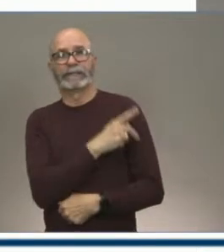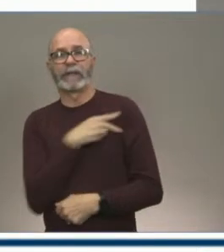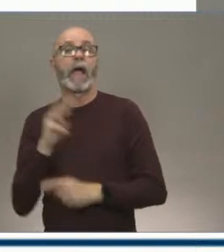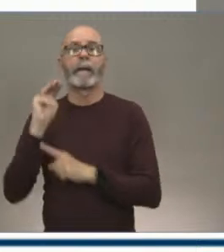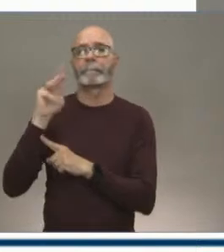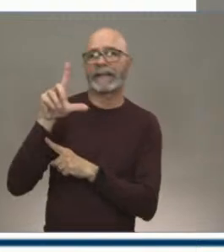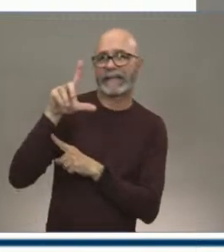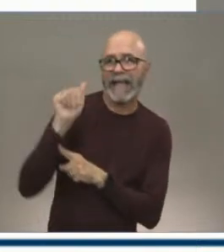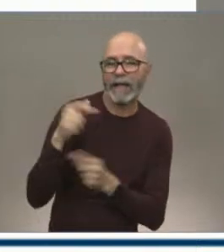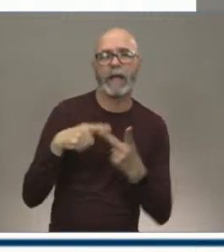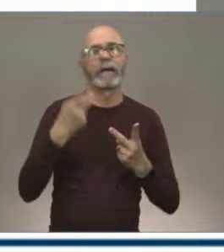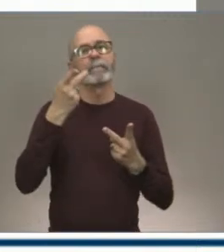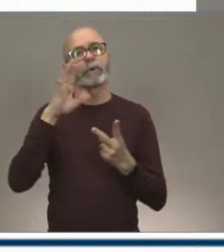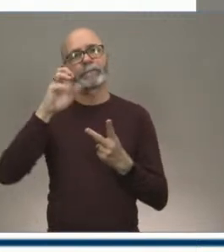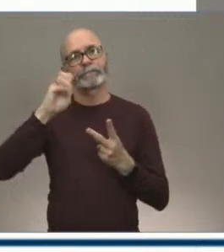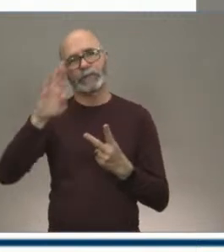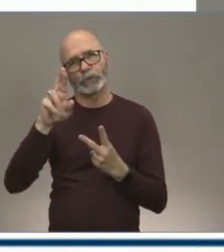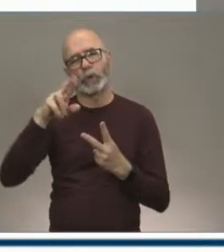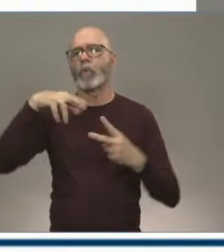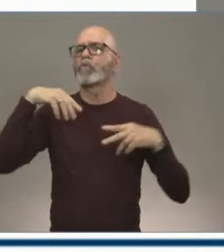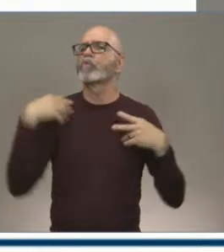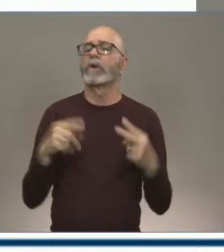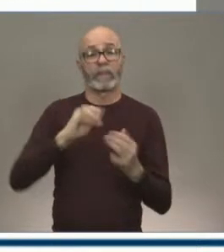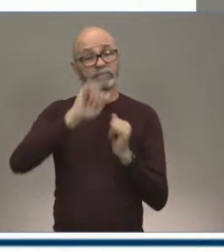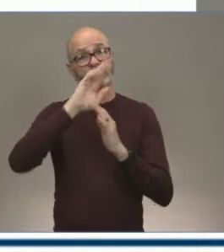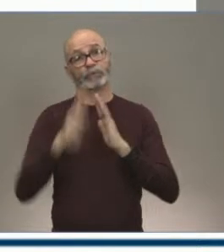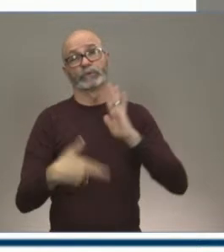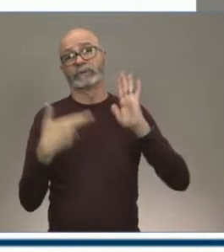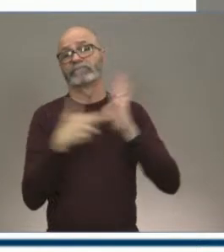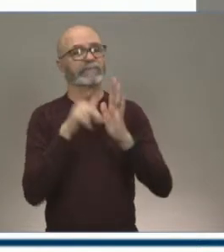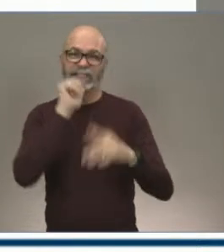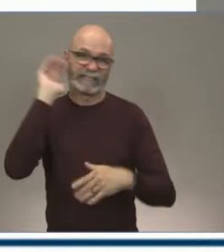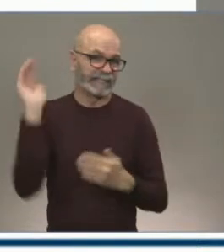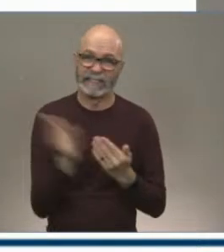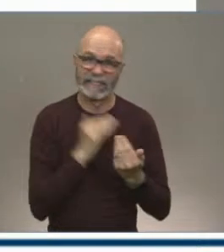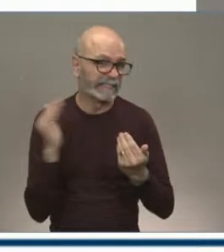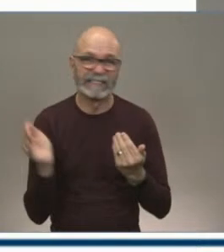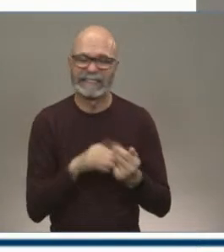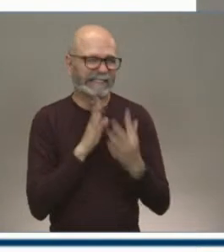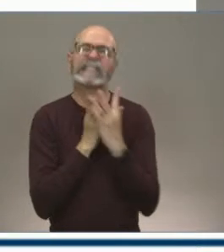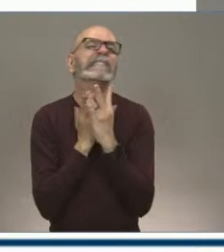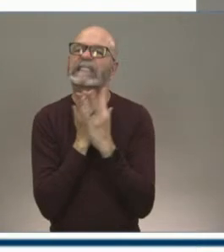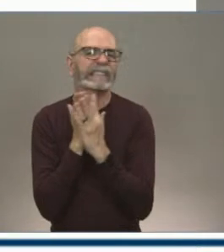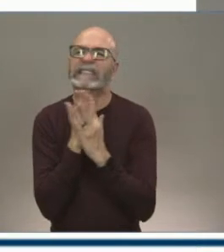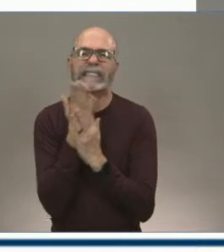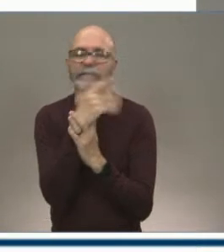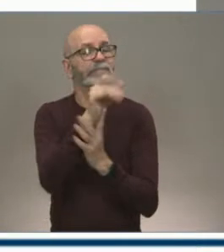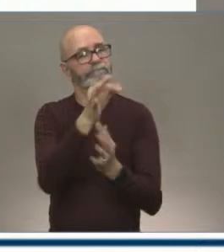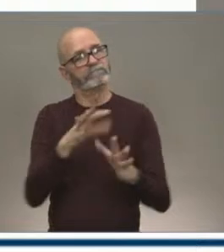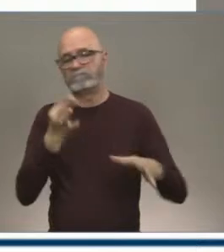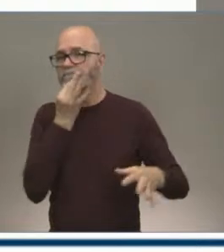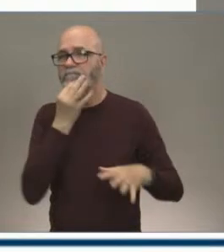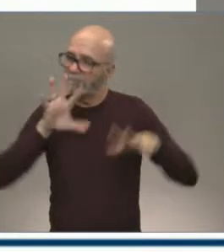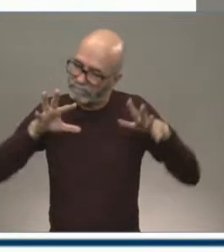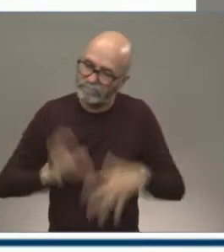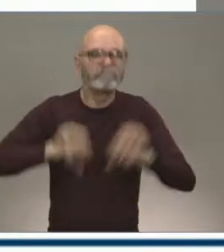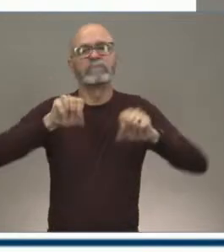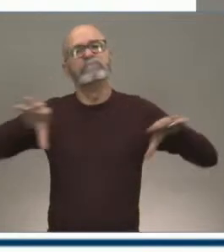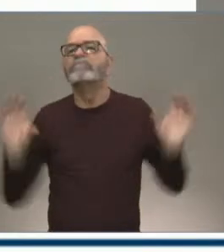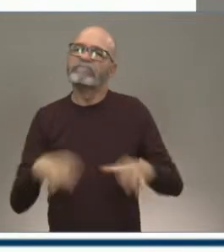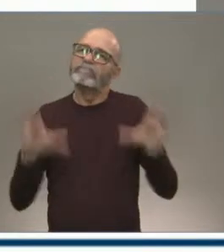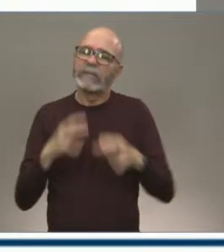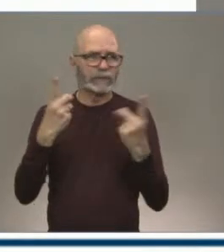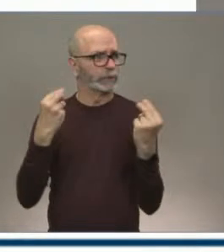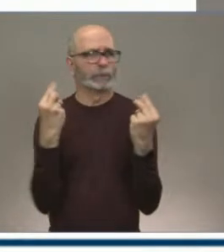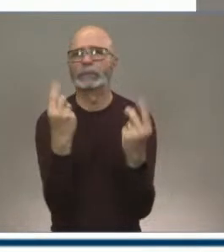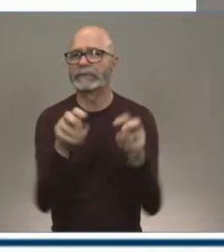roles are not easy, but you have been willing to step in, take them on, and make hard but necessary decisions, so thank you. It's been a privilege to